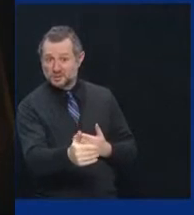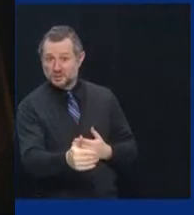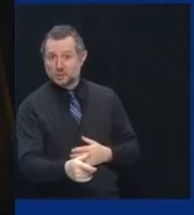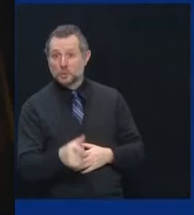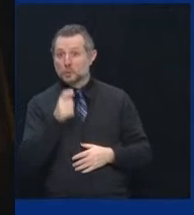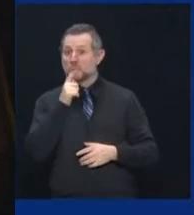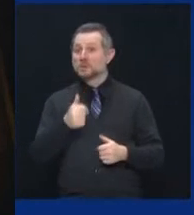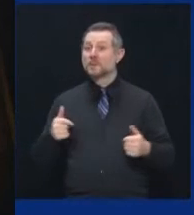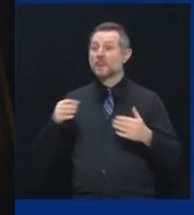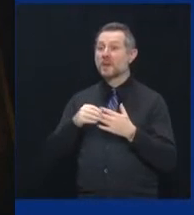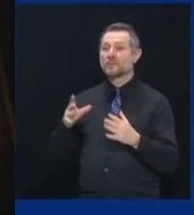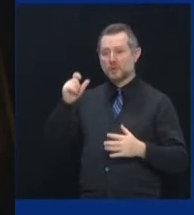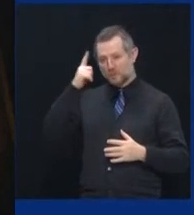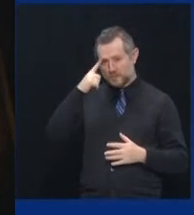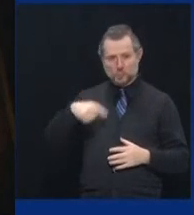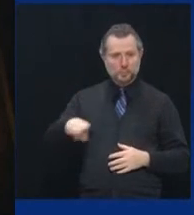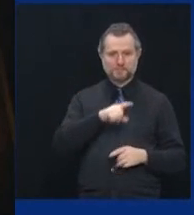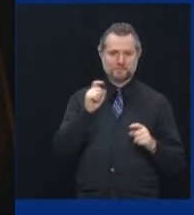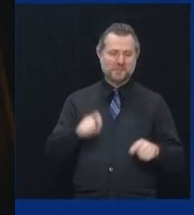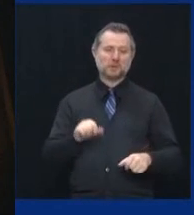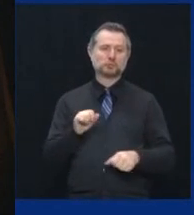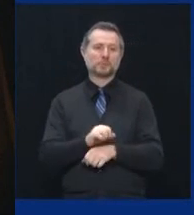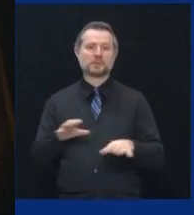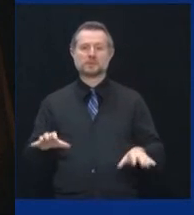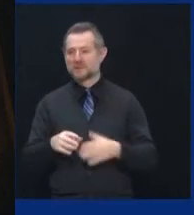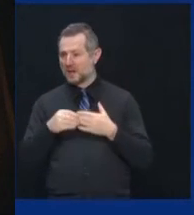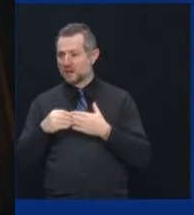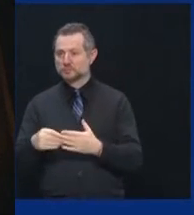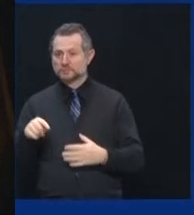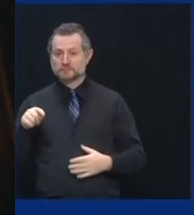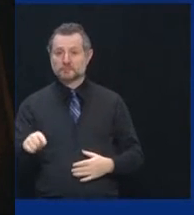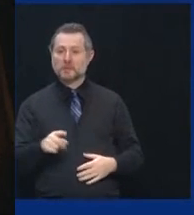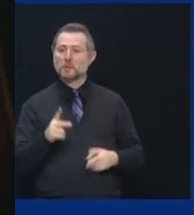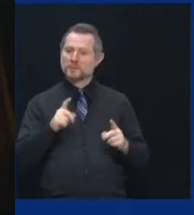lead, and people must engage now.